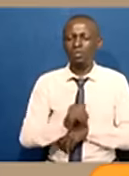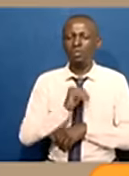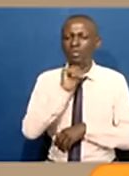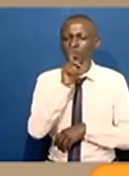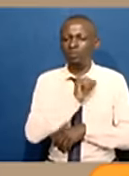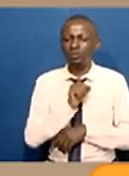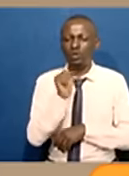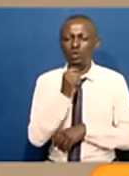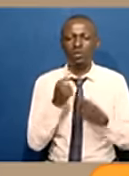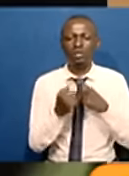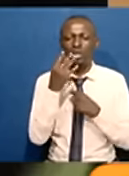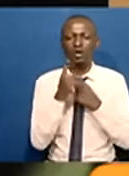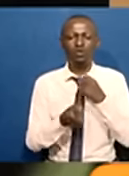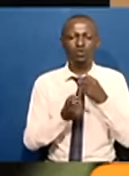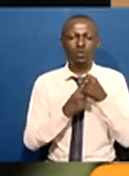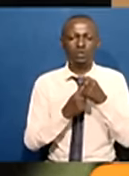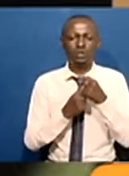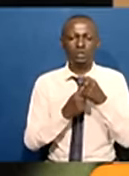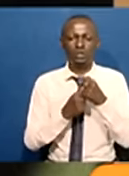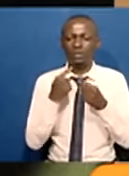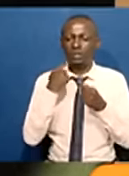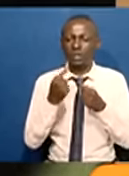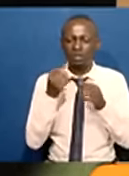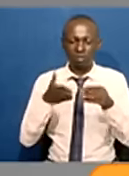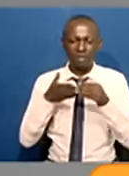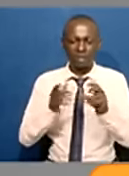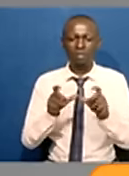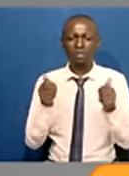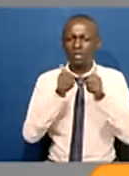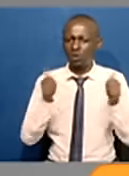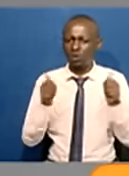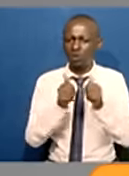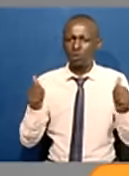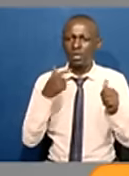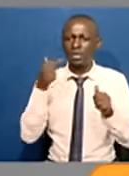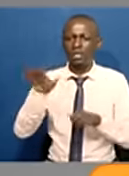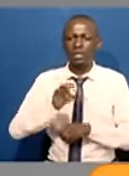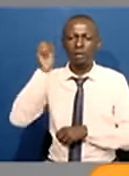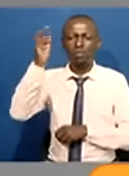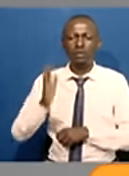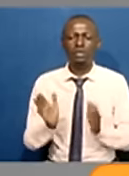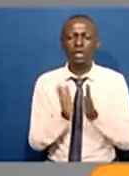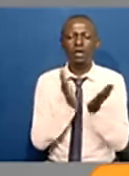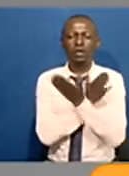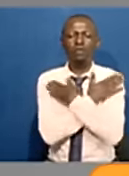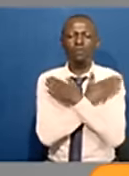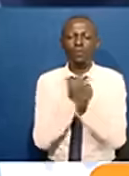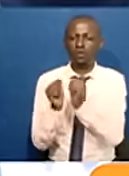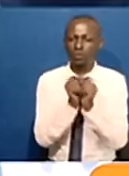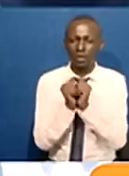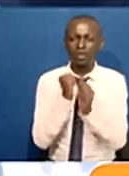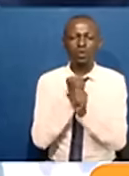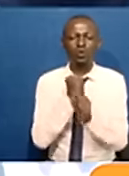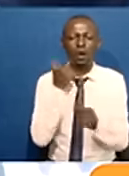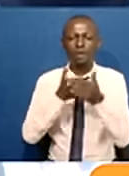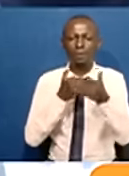journalist who has been eulogized as a trailblazer in the media profession by friends and the political class that interacted with her work. We would